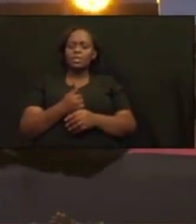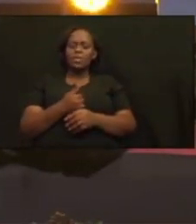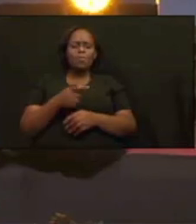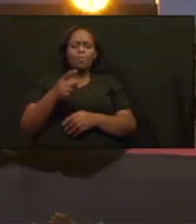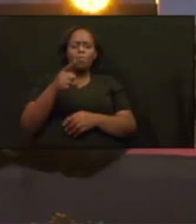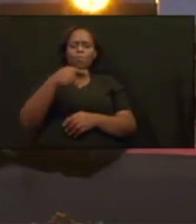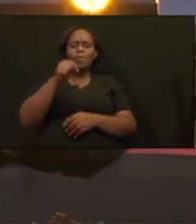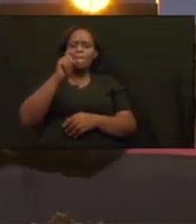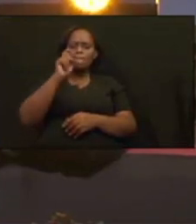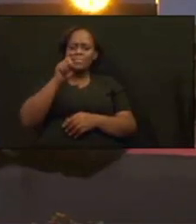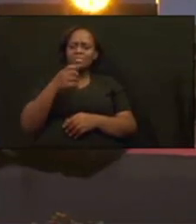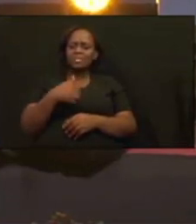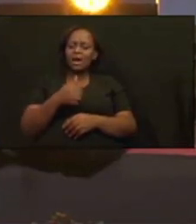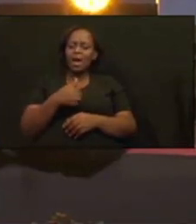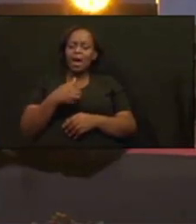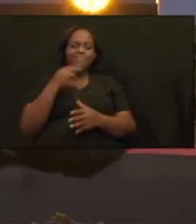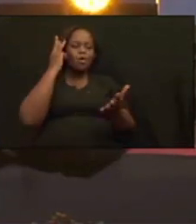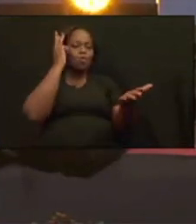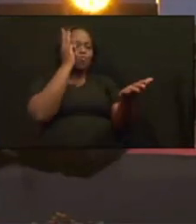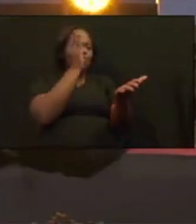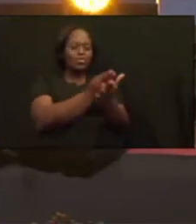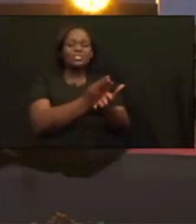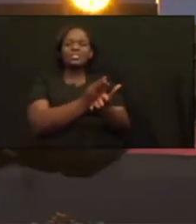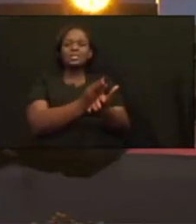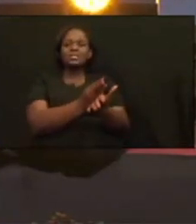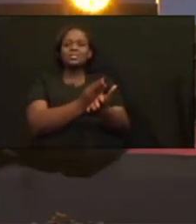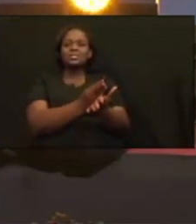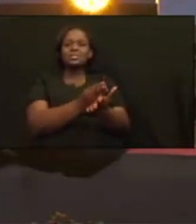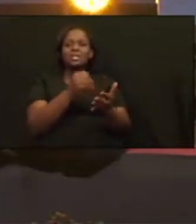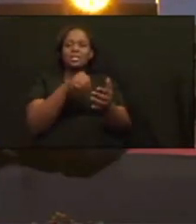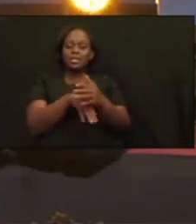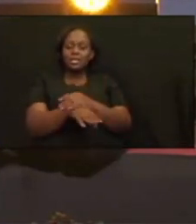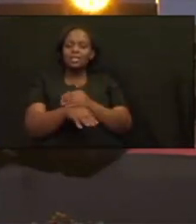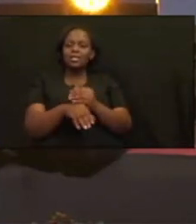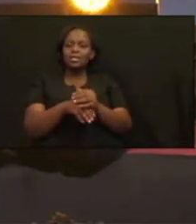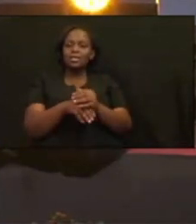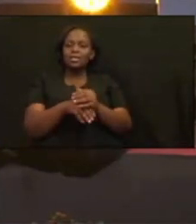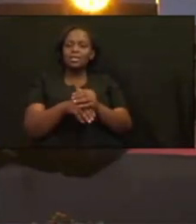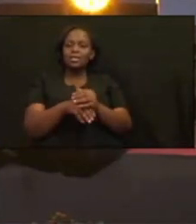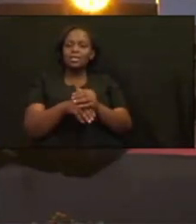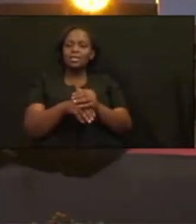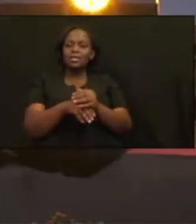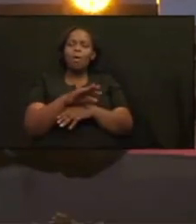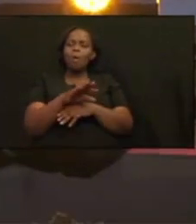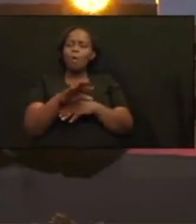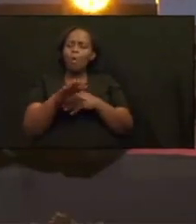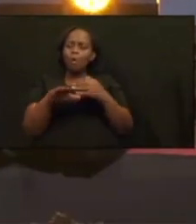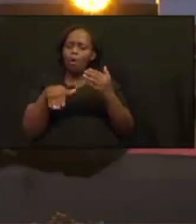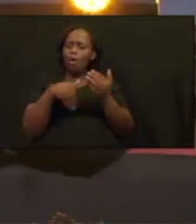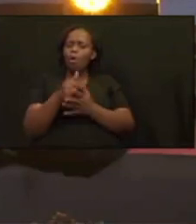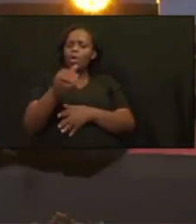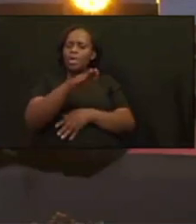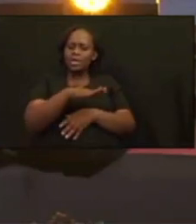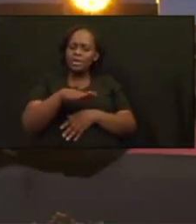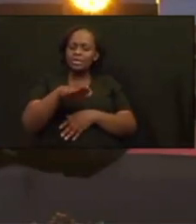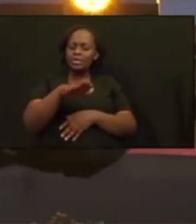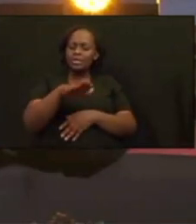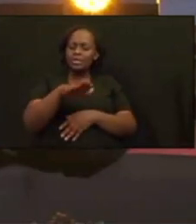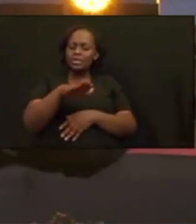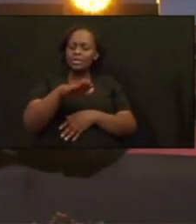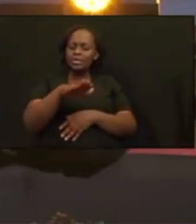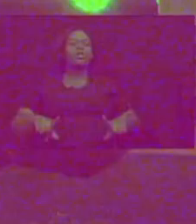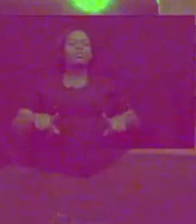spread of witnesses across every strata of human existence. Spirit of